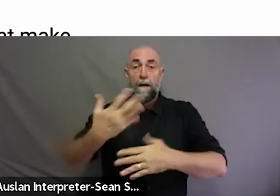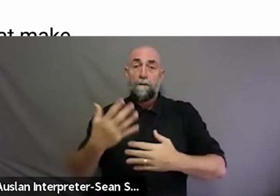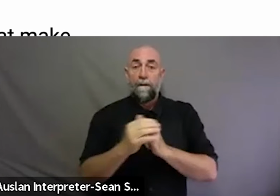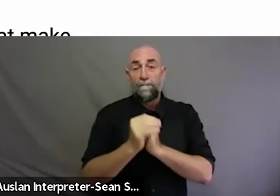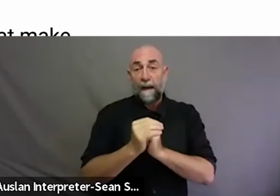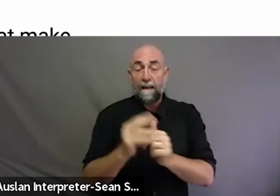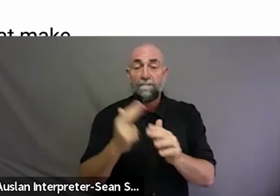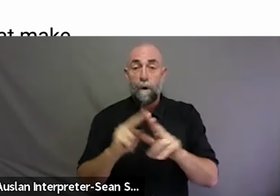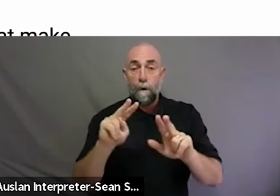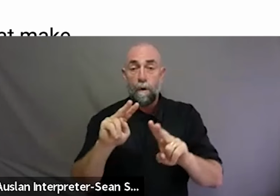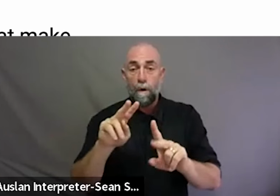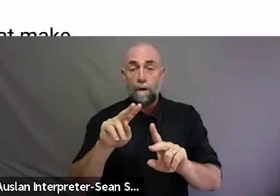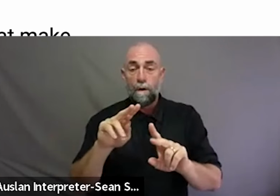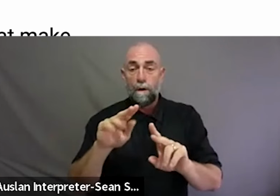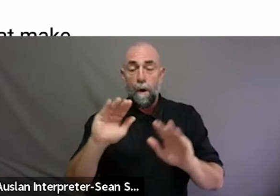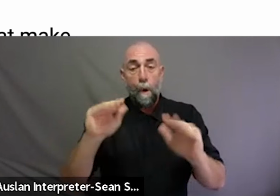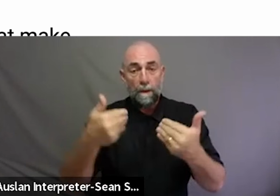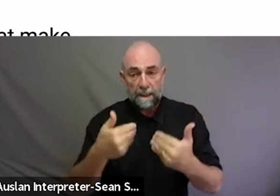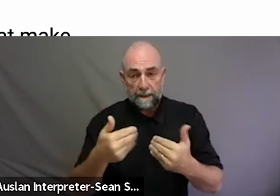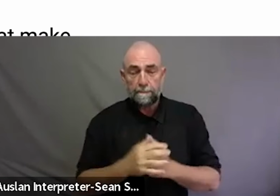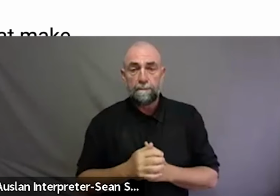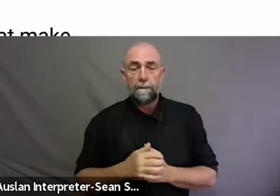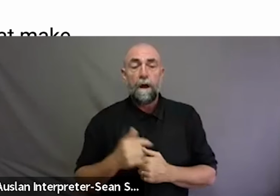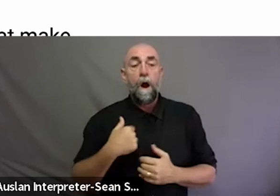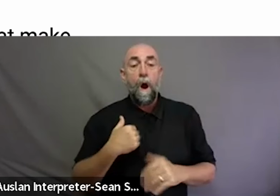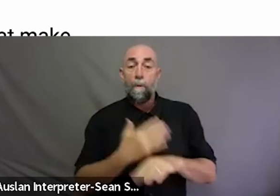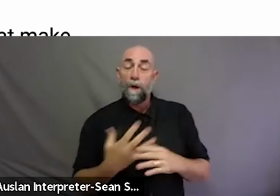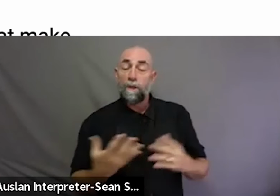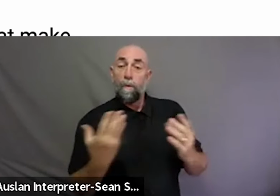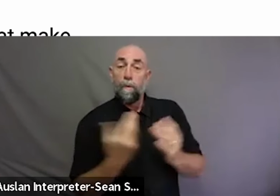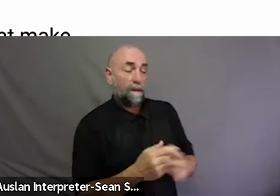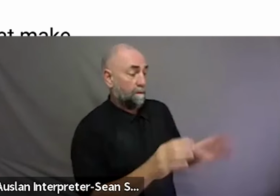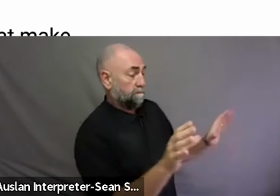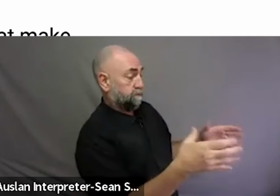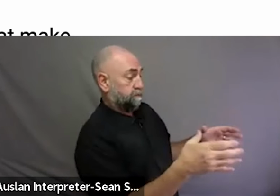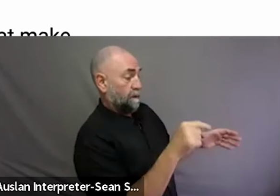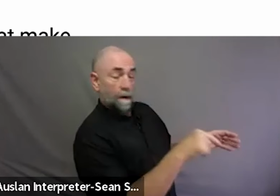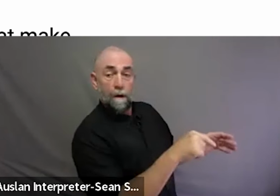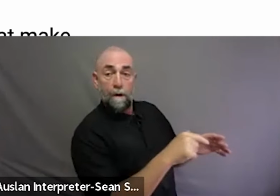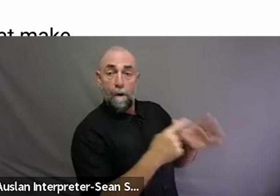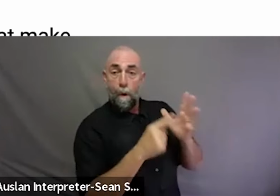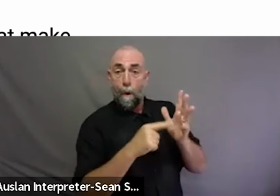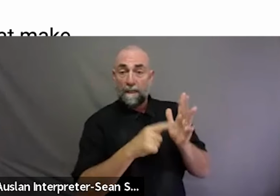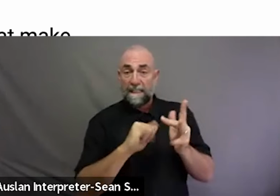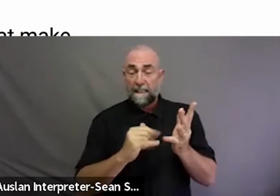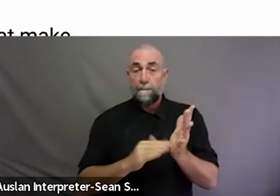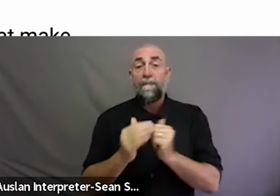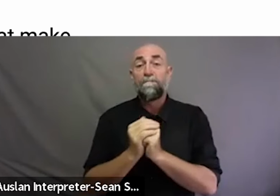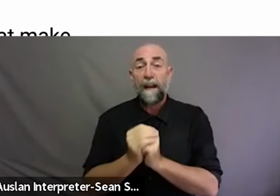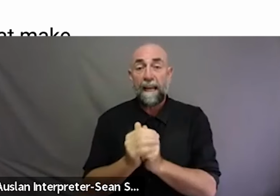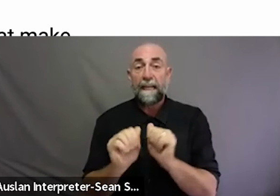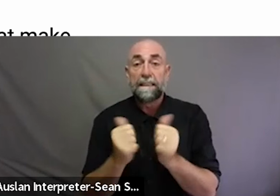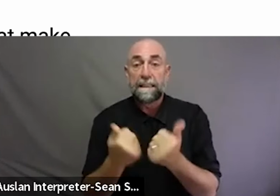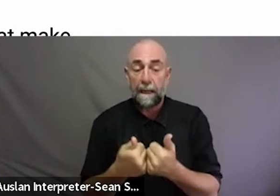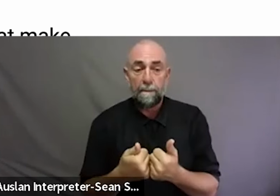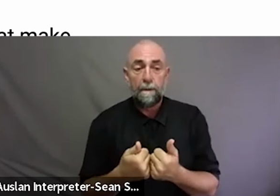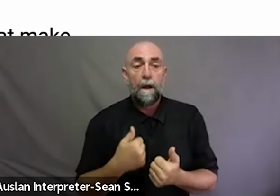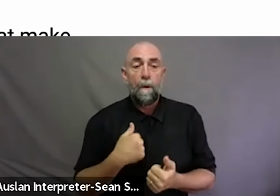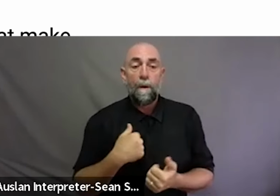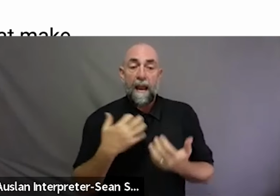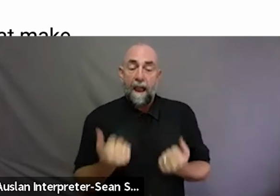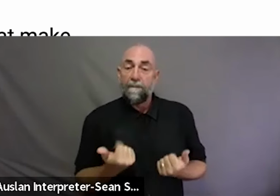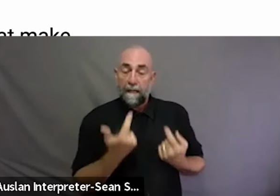I collaborated with the Autism Friendly team at Autism Spectrum Australia to come in and do what they call an Autism Friendly assessment